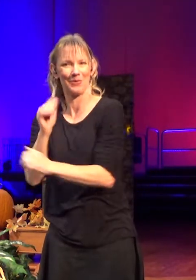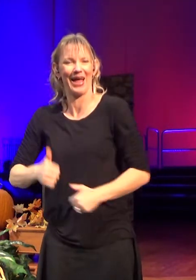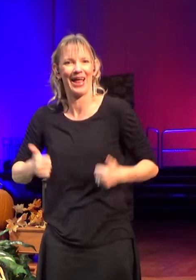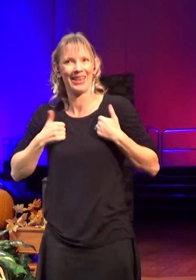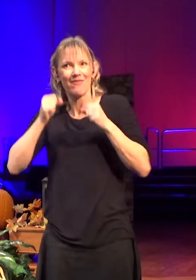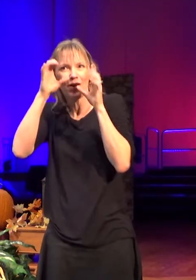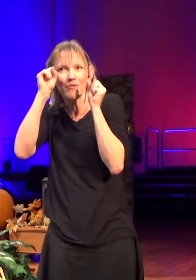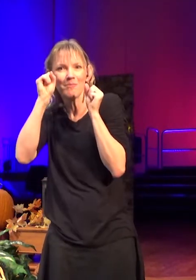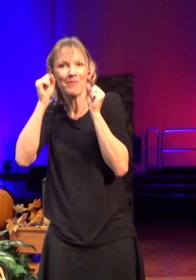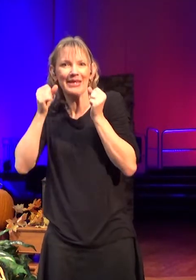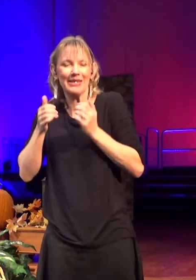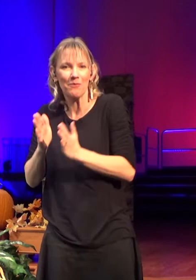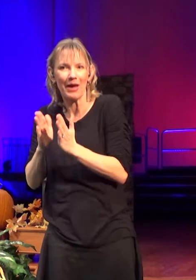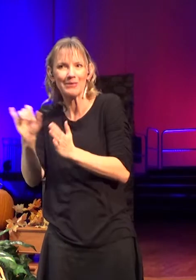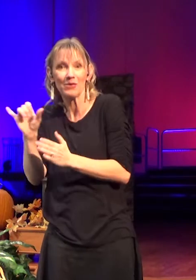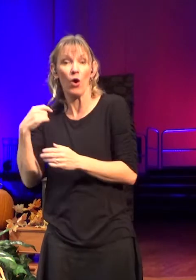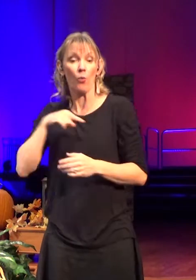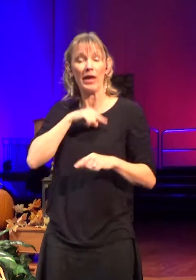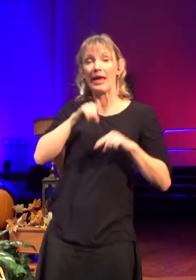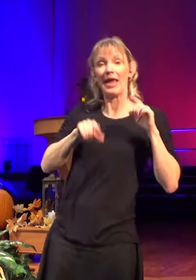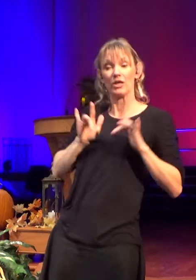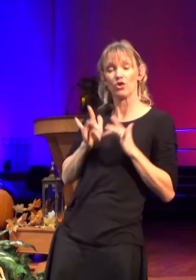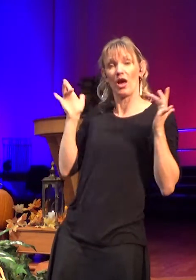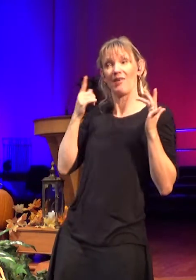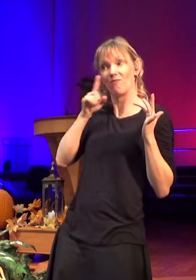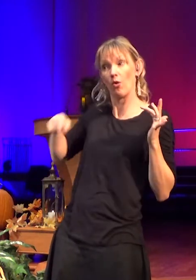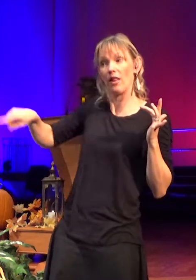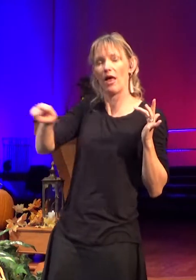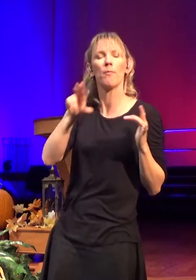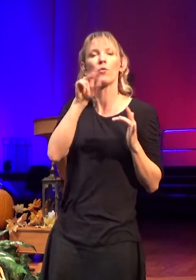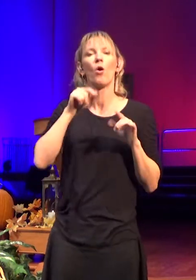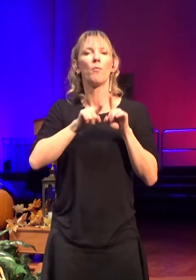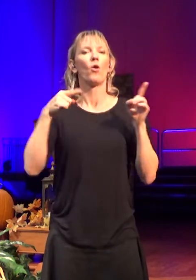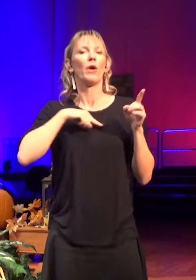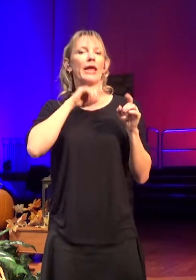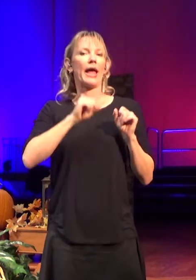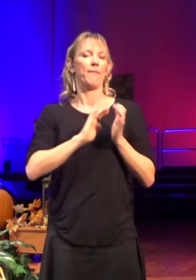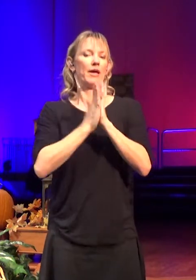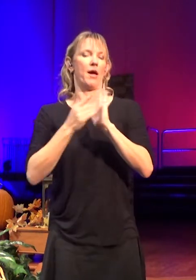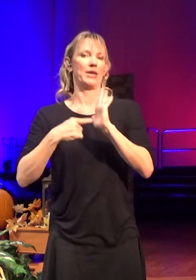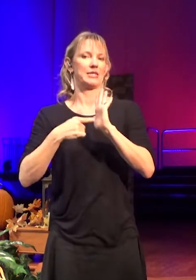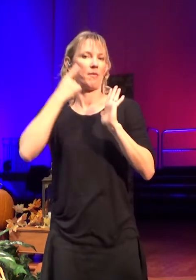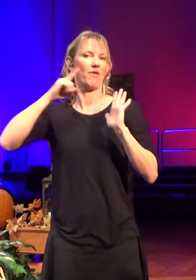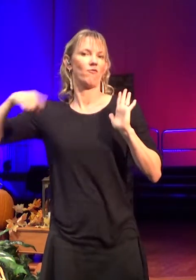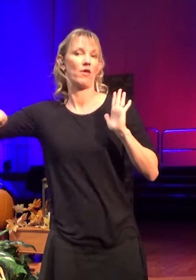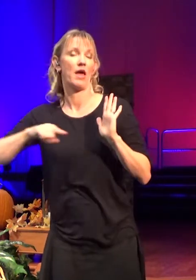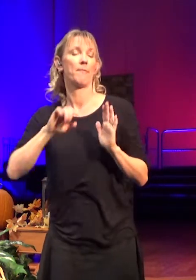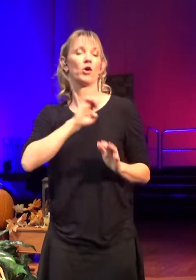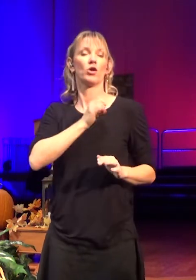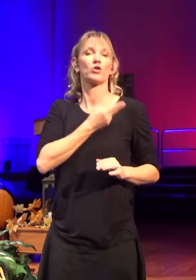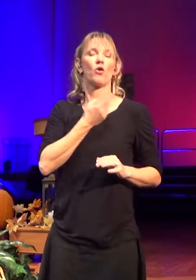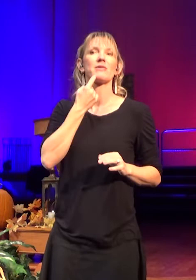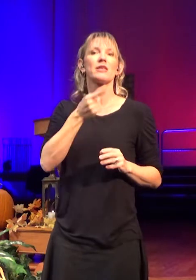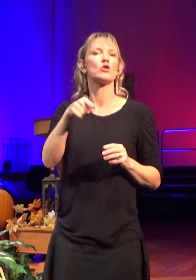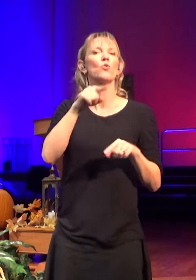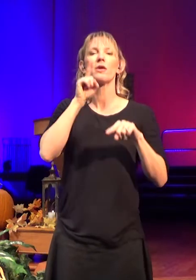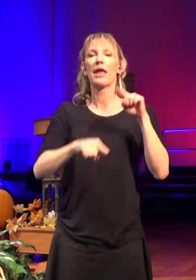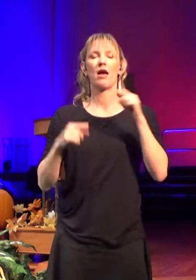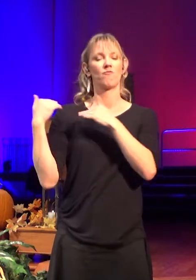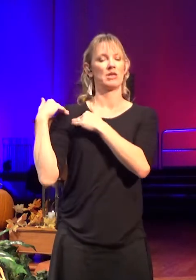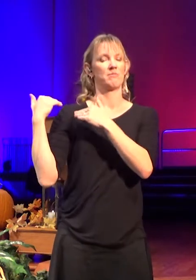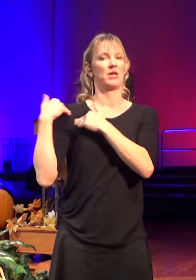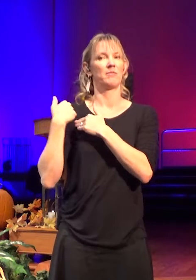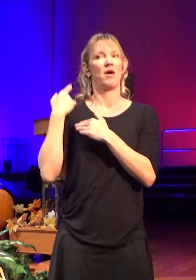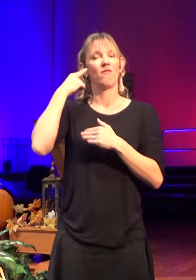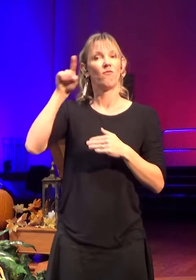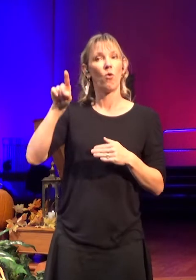incredible ways as well. We can't shine for them, but we can shine and let our light be an example. Holmes goes on, he says, you cannot